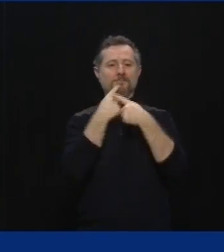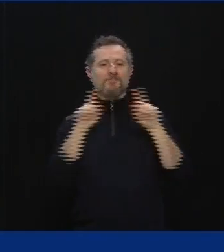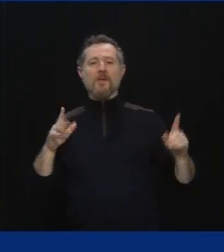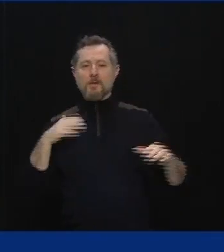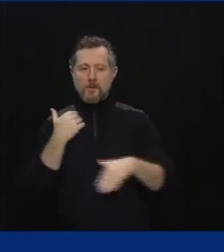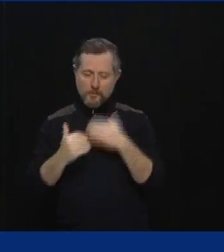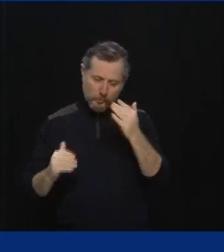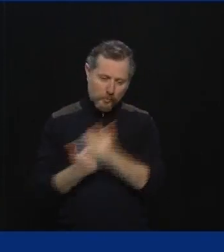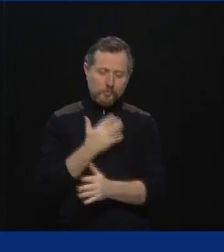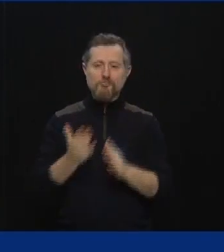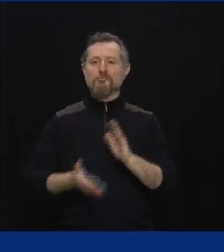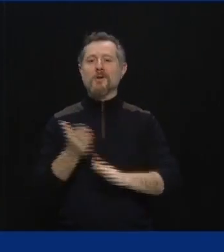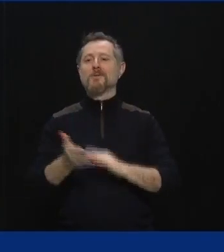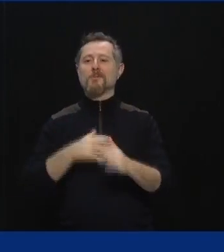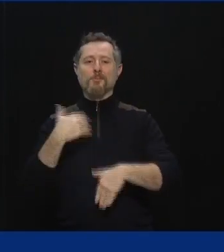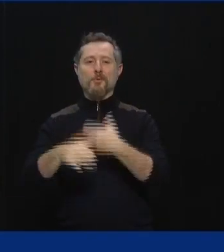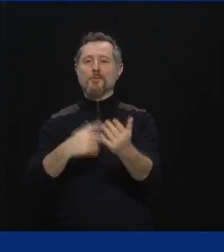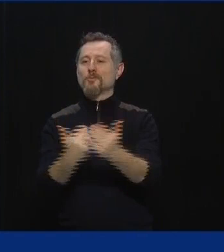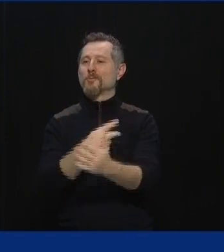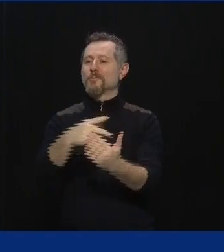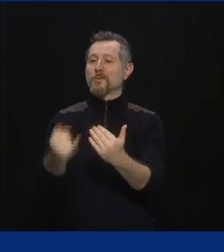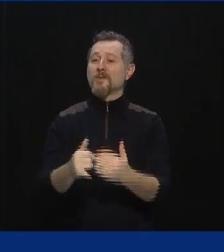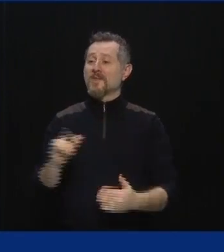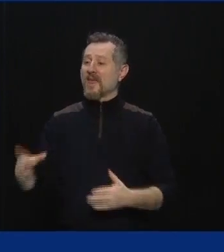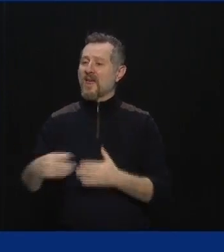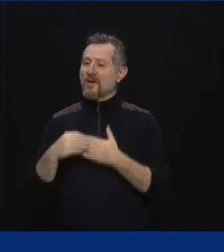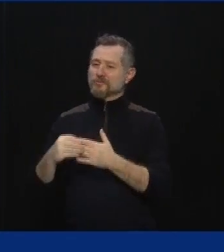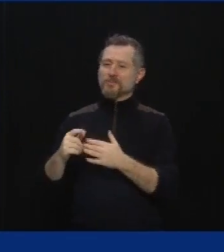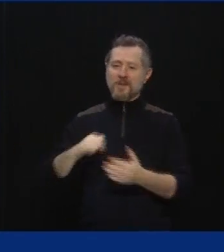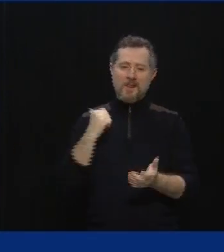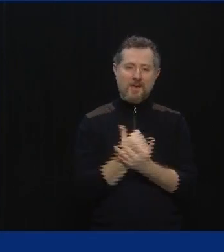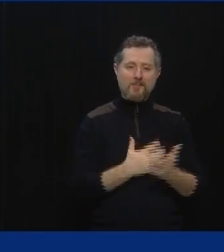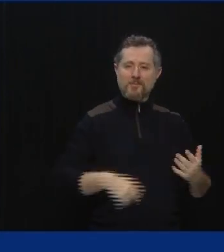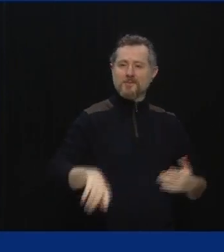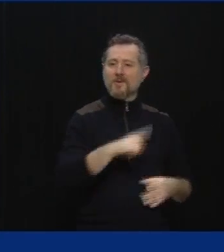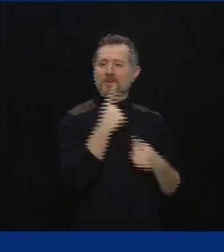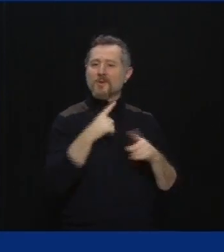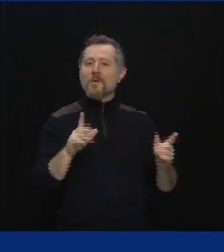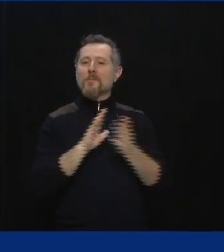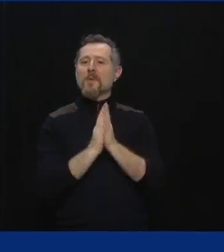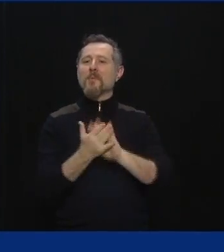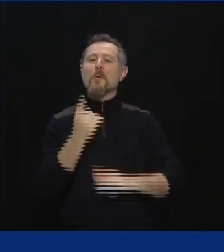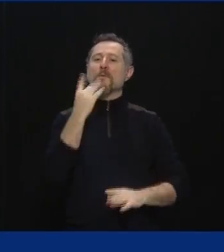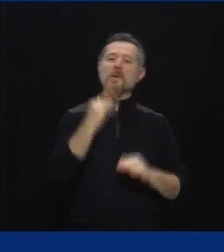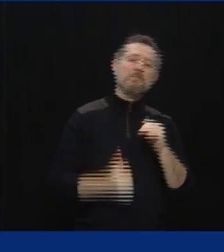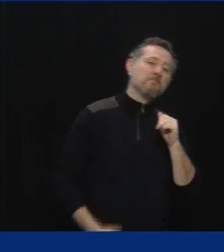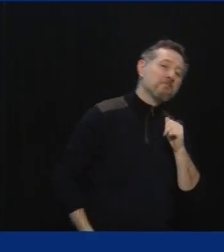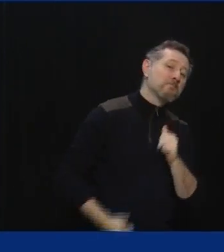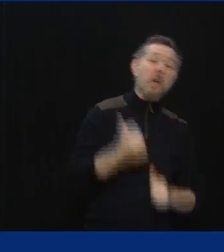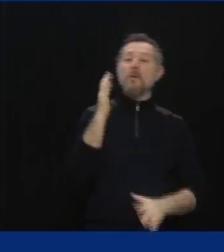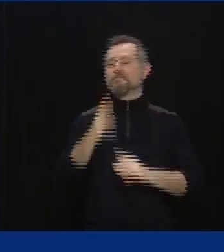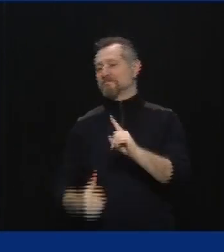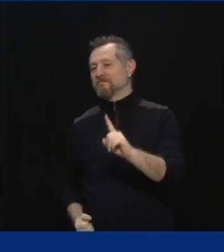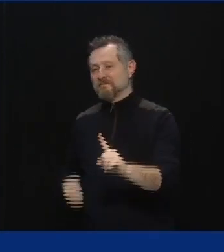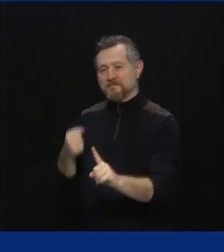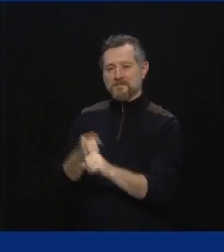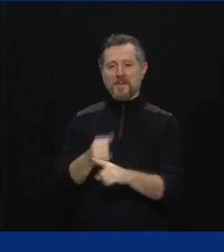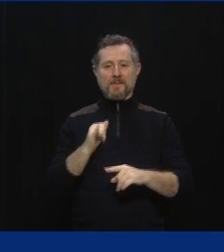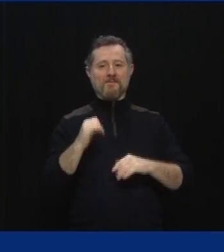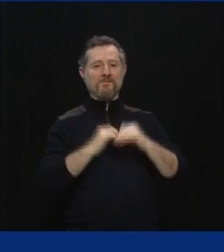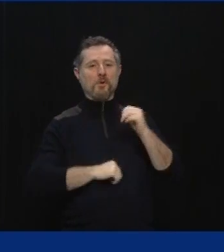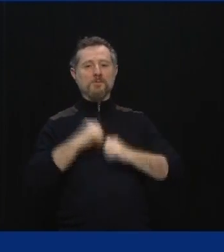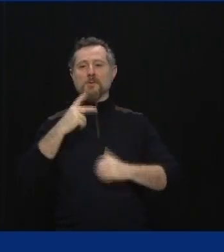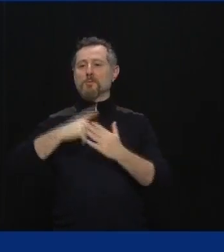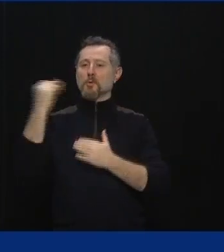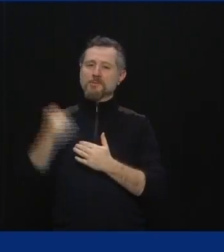leadership helped make this one of the most impactful infrastructure projects in the